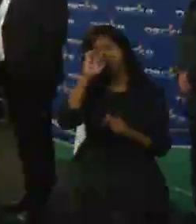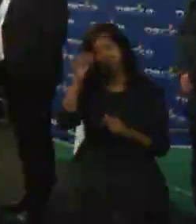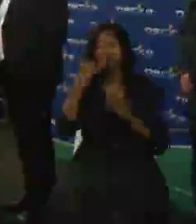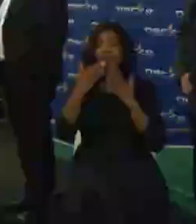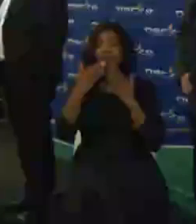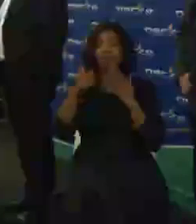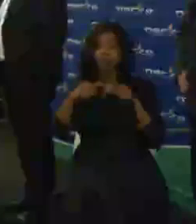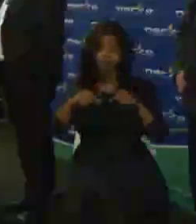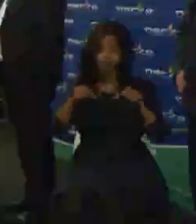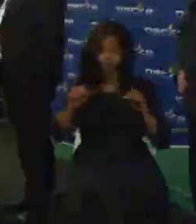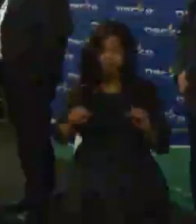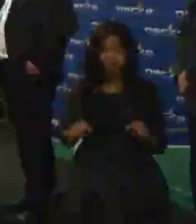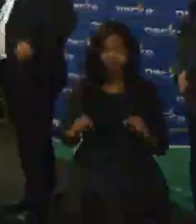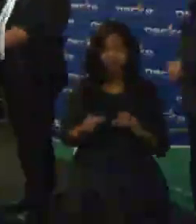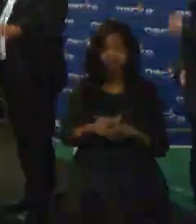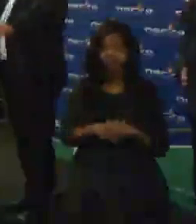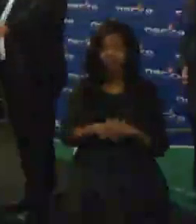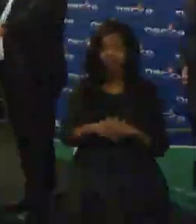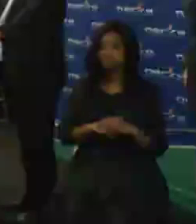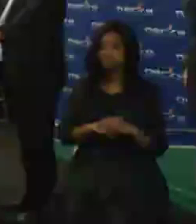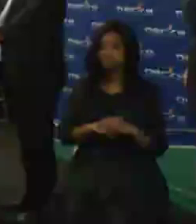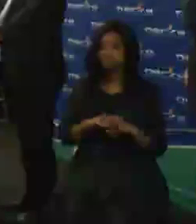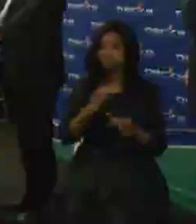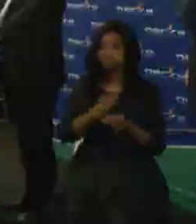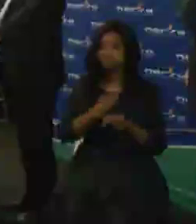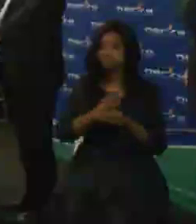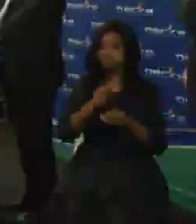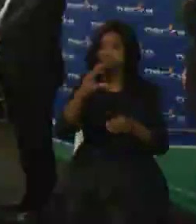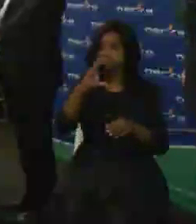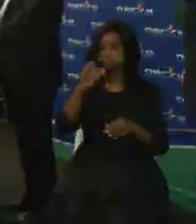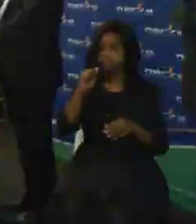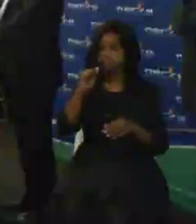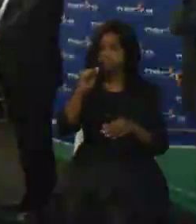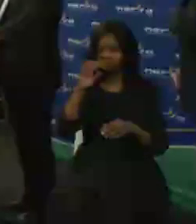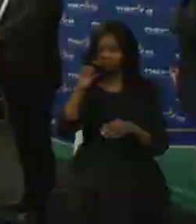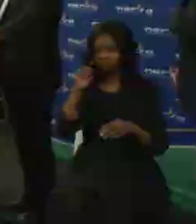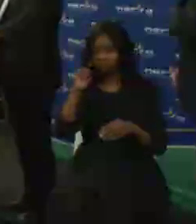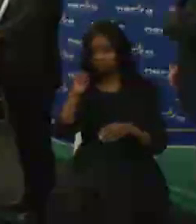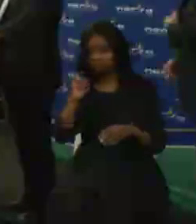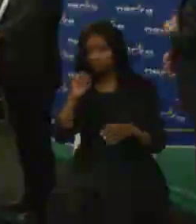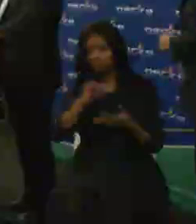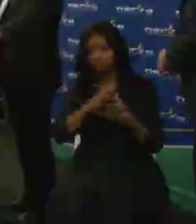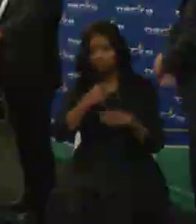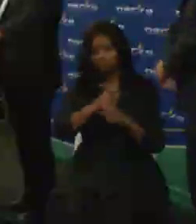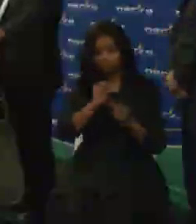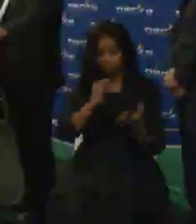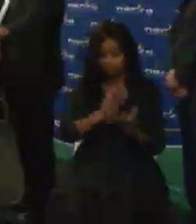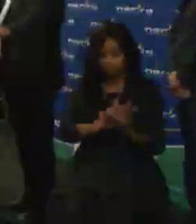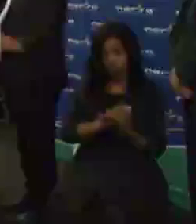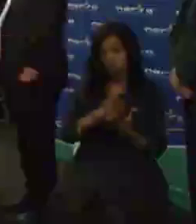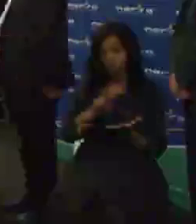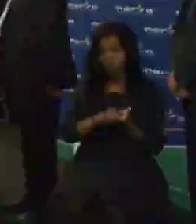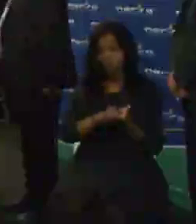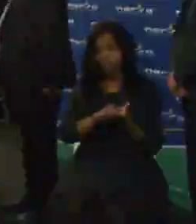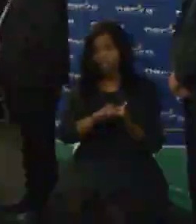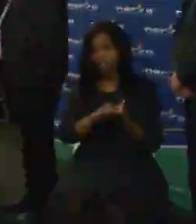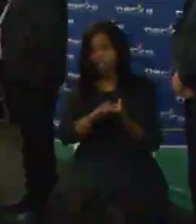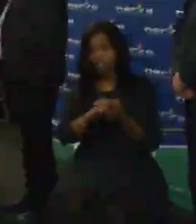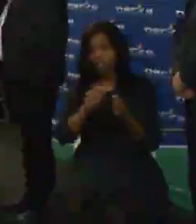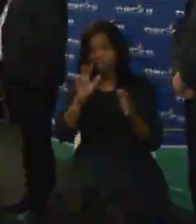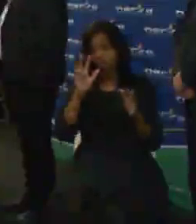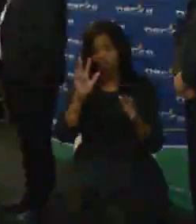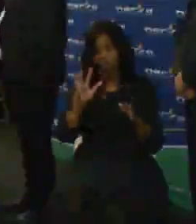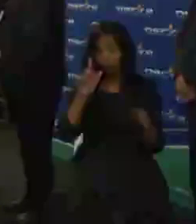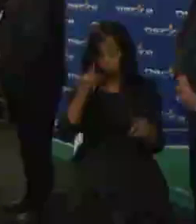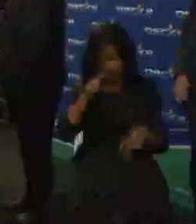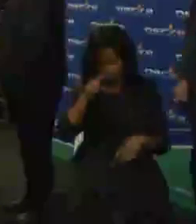Thank you, Chair. Mr. Kassim, just to find yourself and make sure, just to make sure that the oath